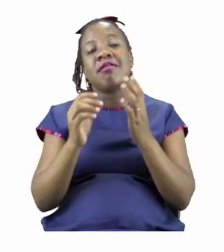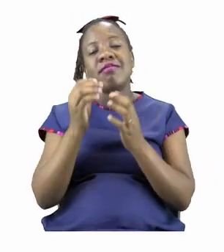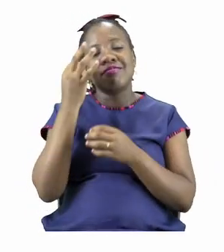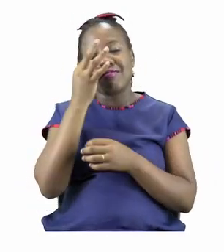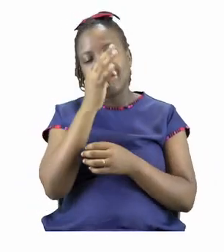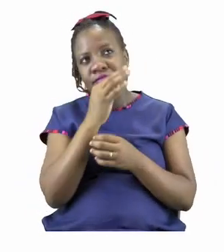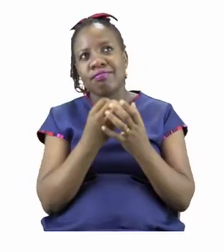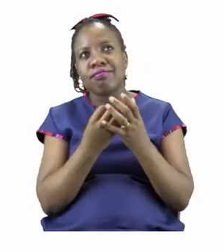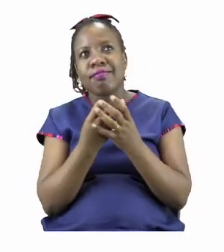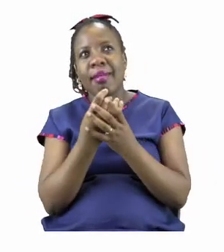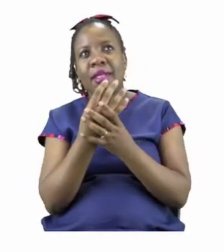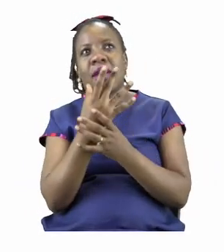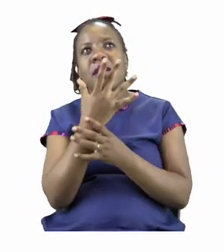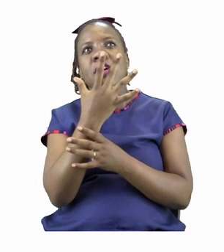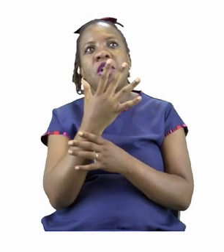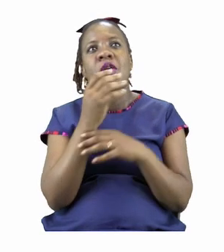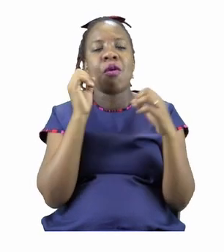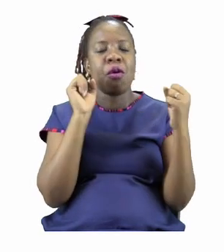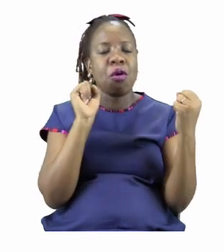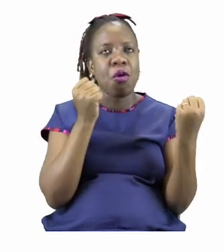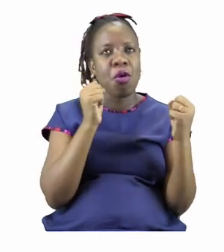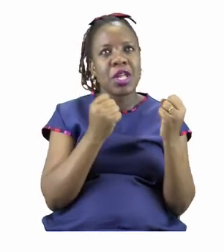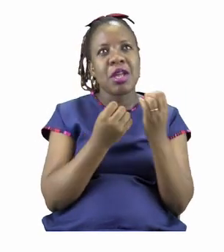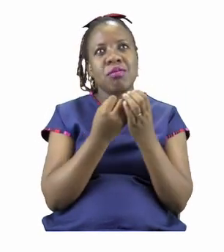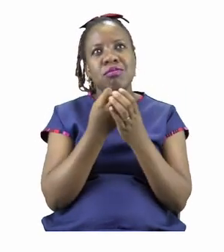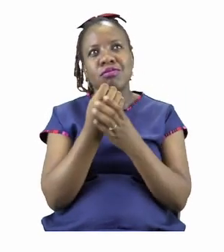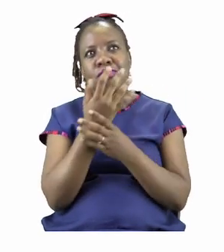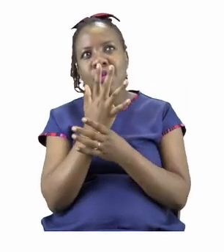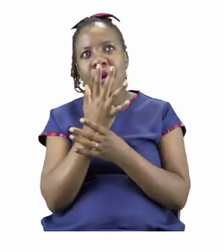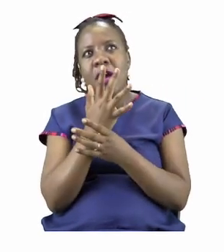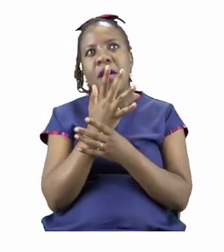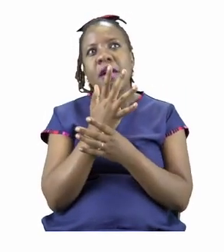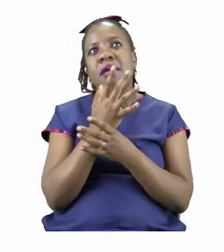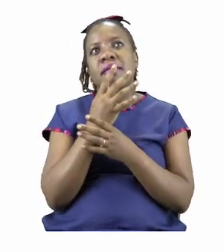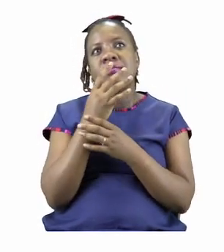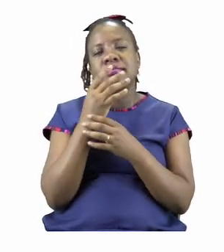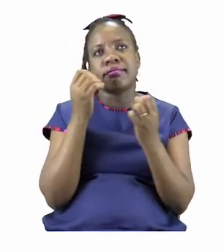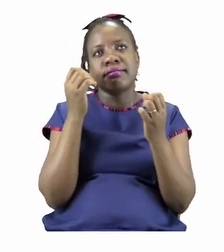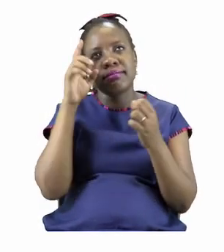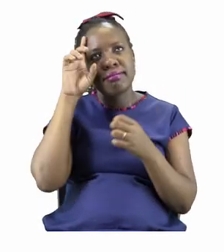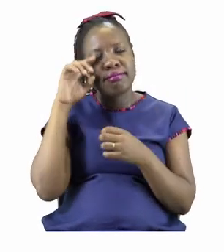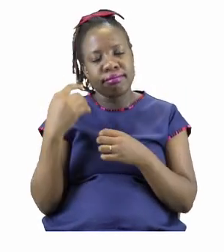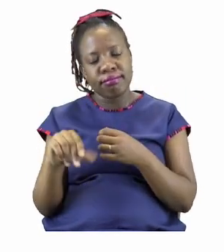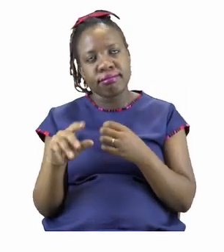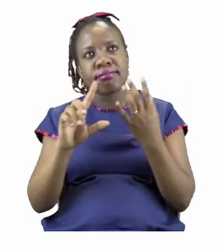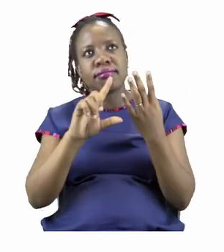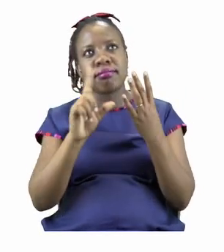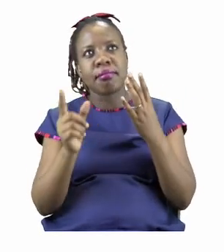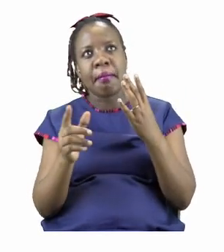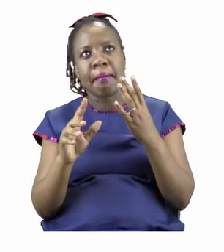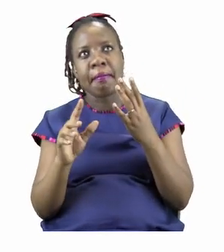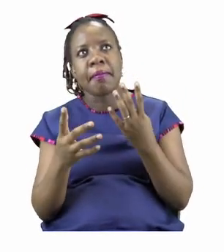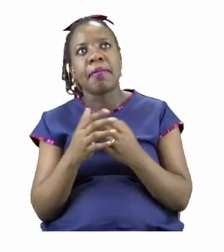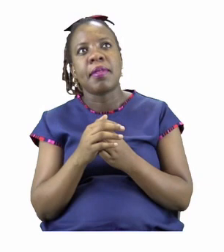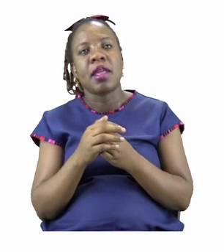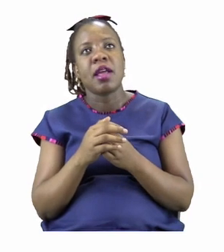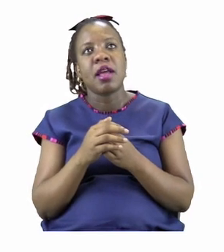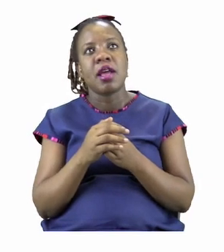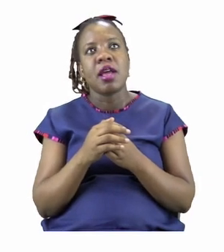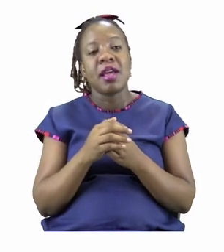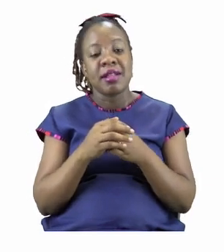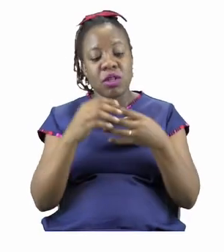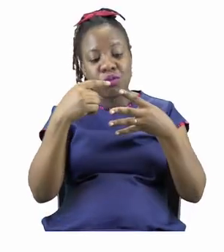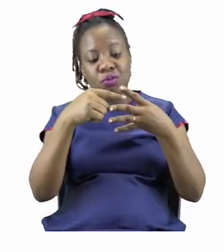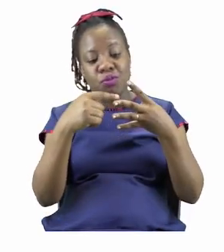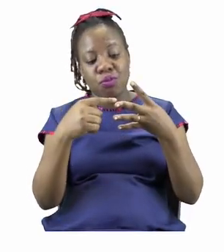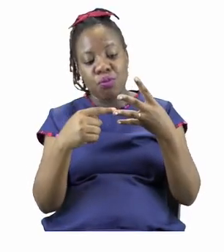4 in all. Look outside and you will see just what season it will